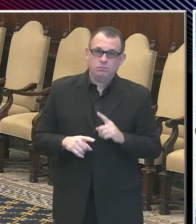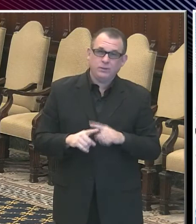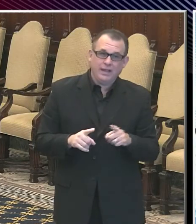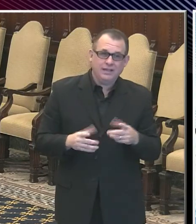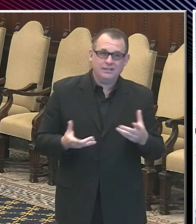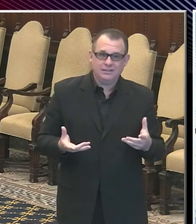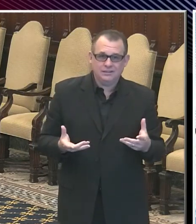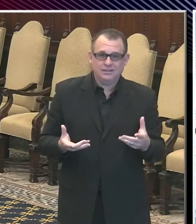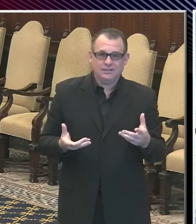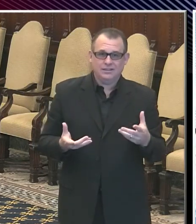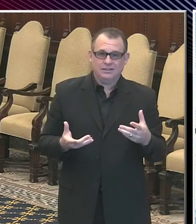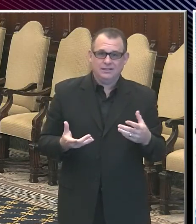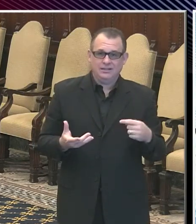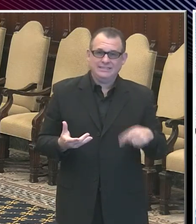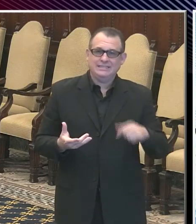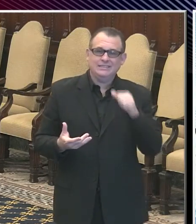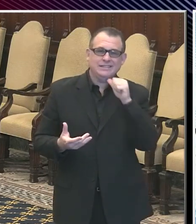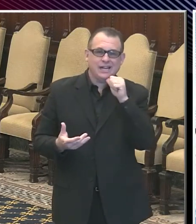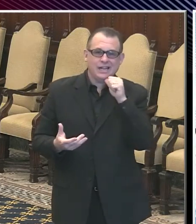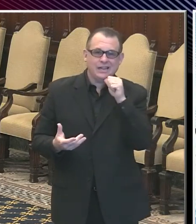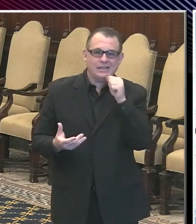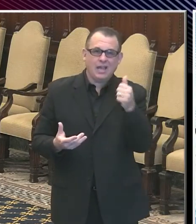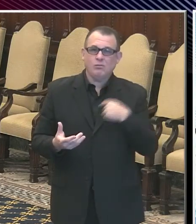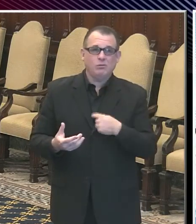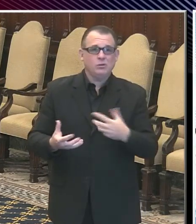none of this is ideal for by any means.